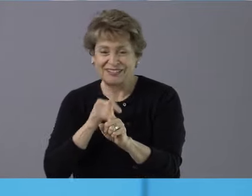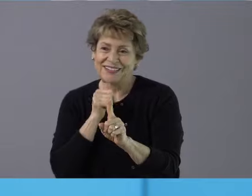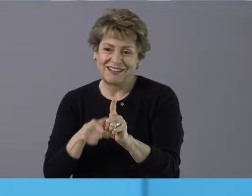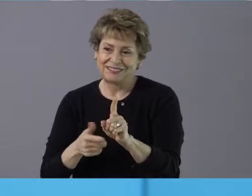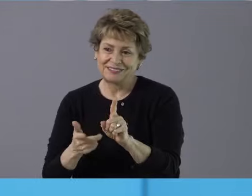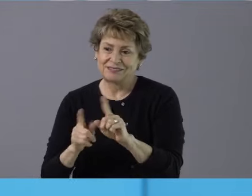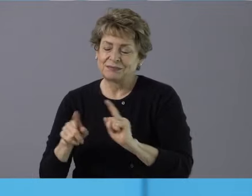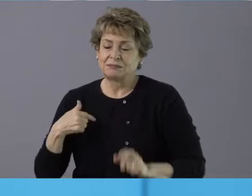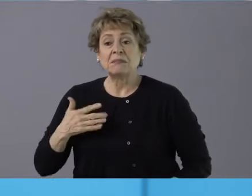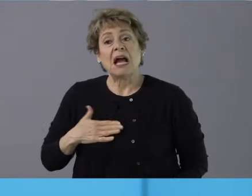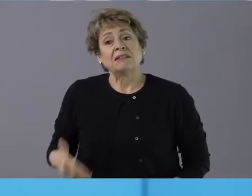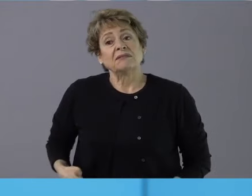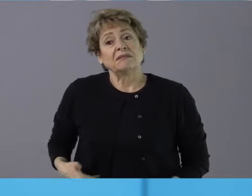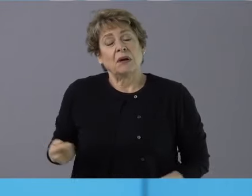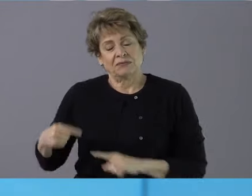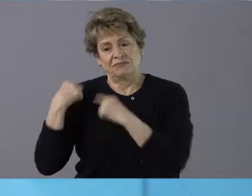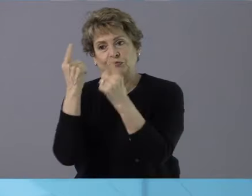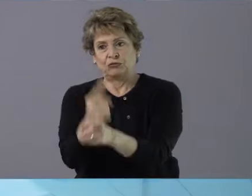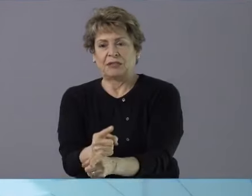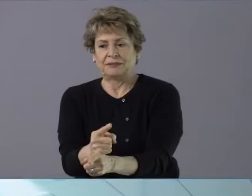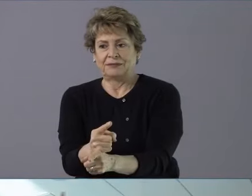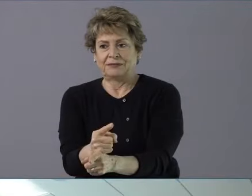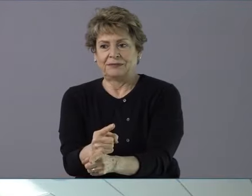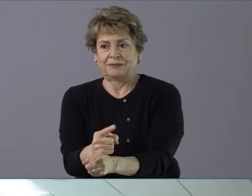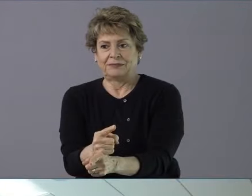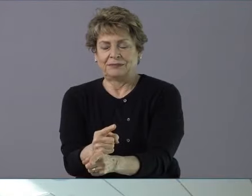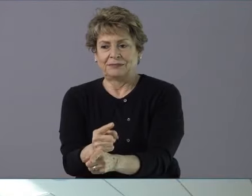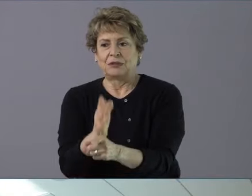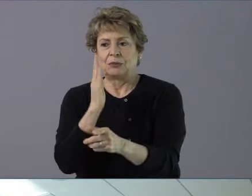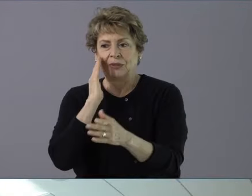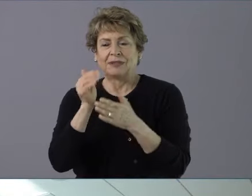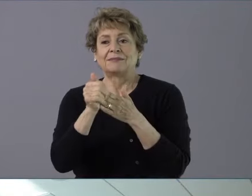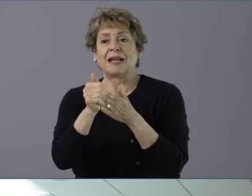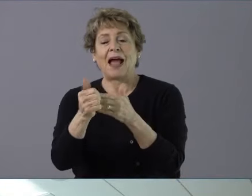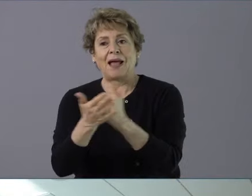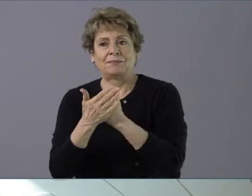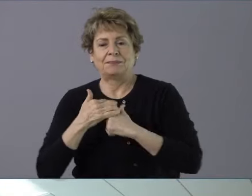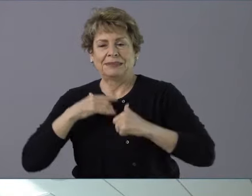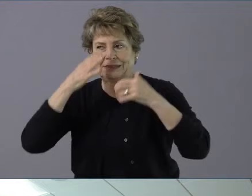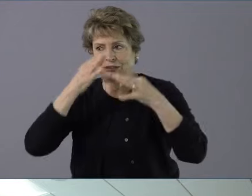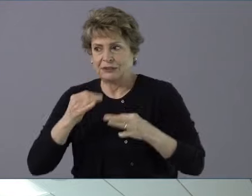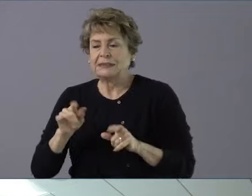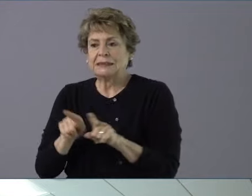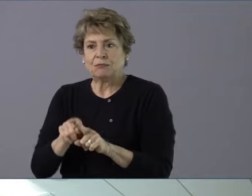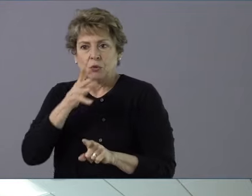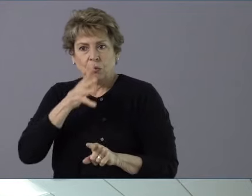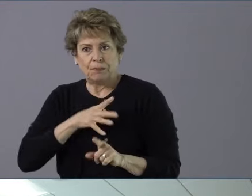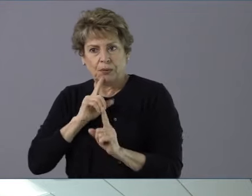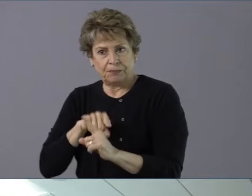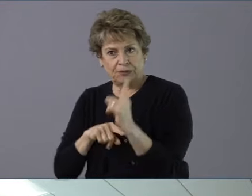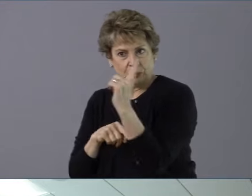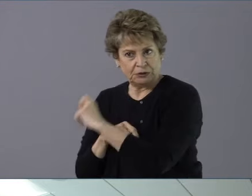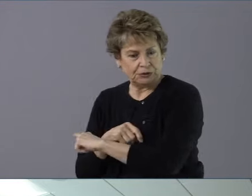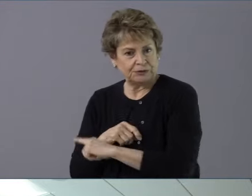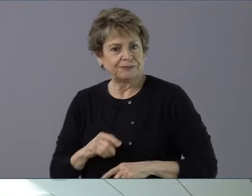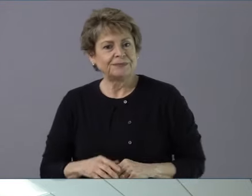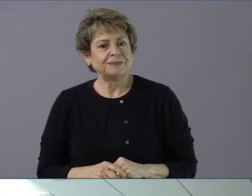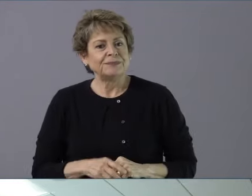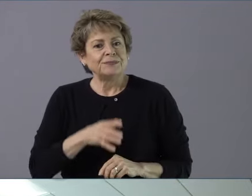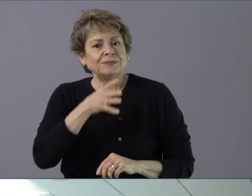decision-making going forward. And just my last question really quick. The maps that you show up there, the White House put out a report